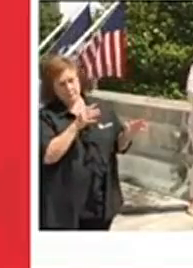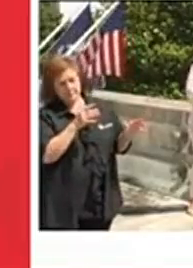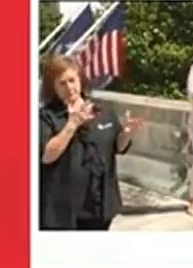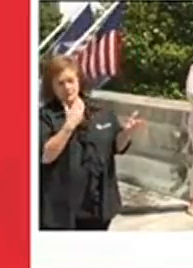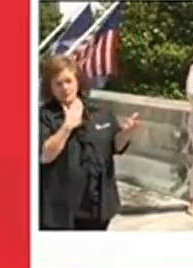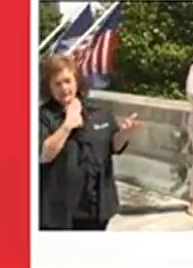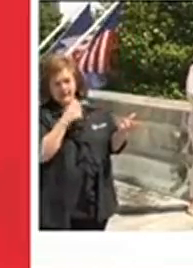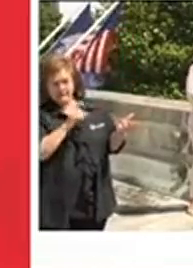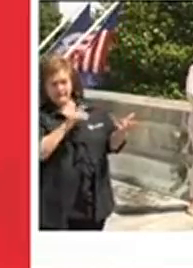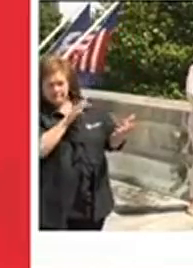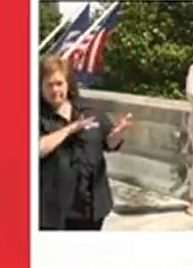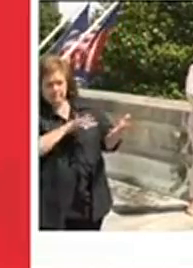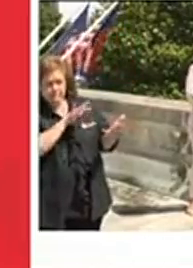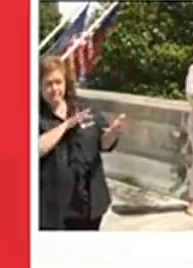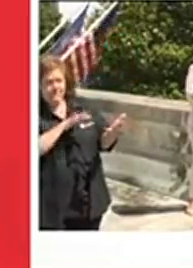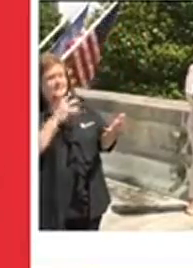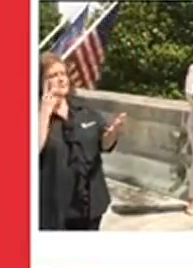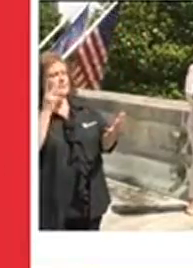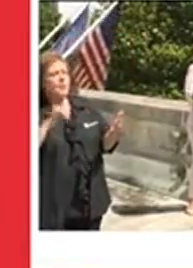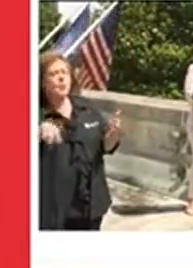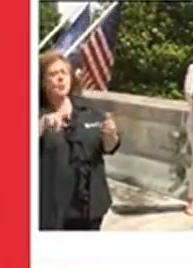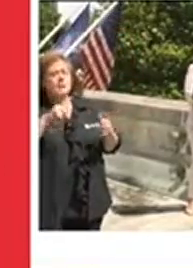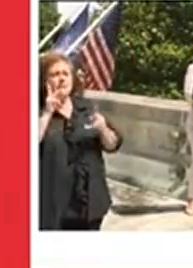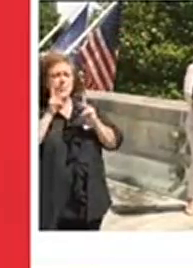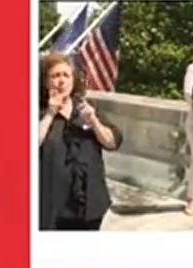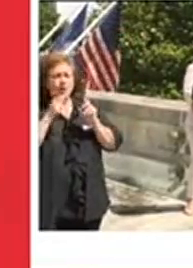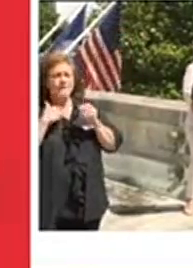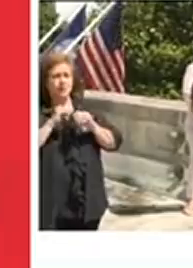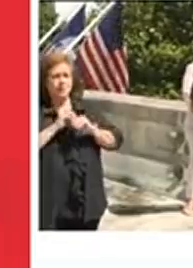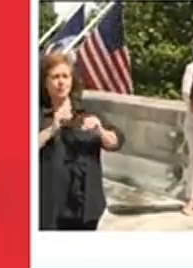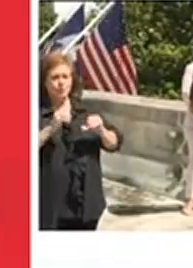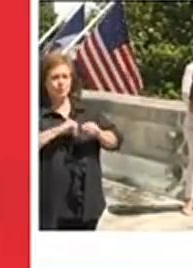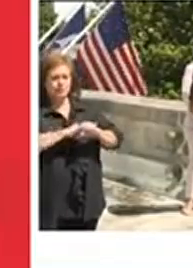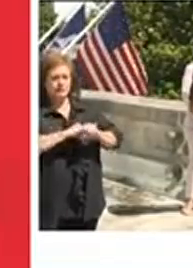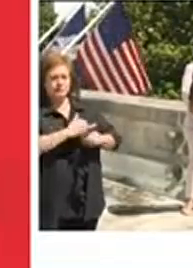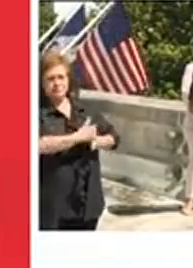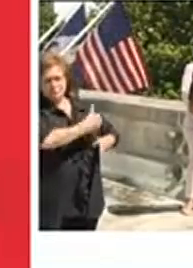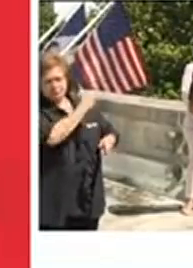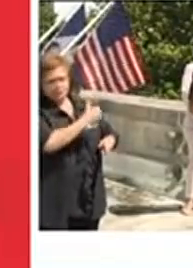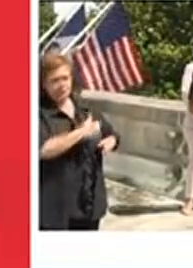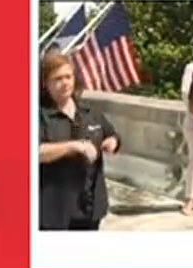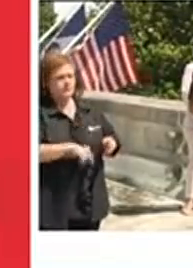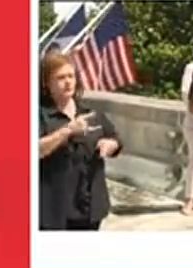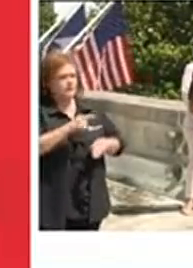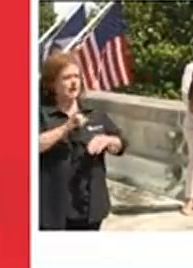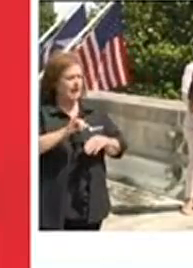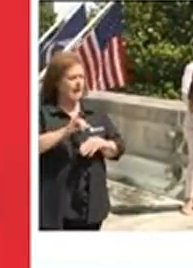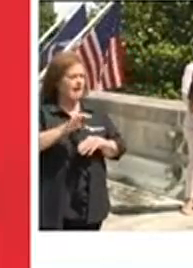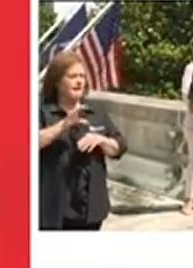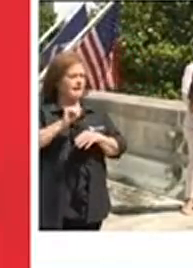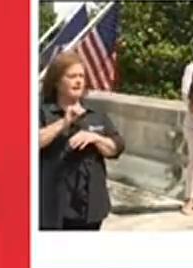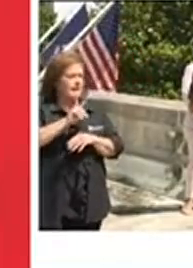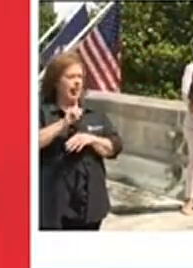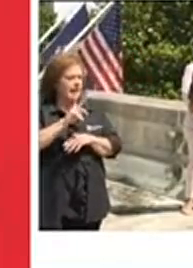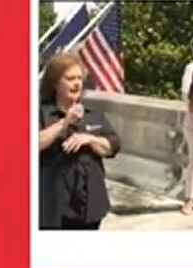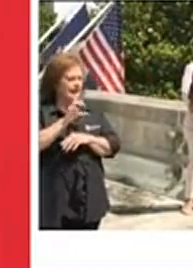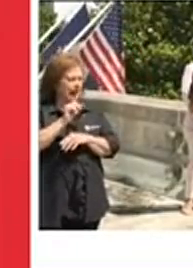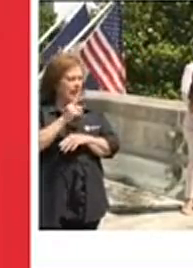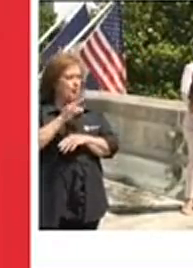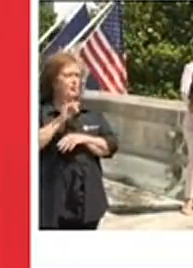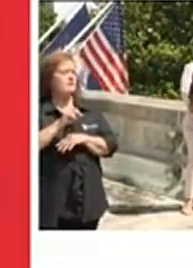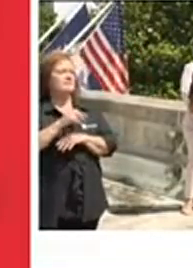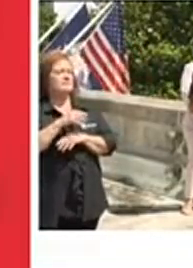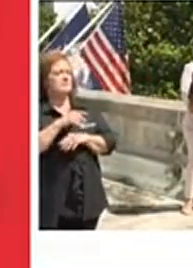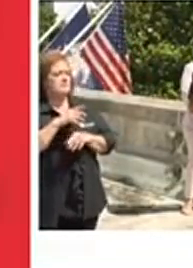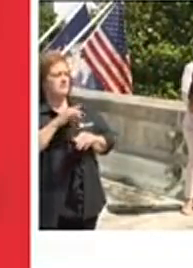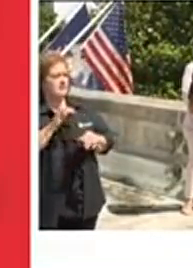our areas of the city that are outside levee protection, that being Venetian Isles, Irish Bayou, and Lake Catherine. The Flood Protection Authority at this point is